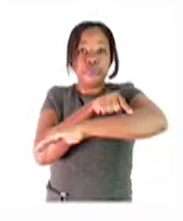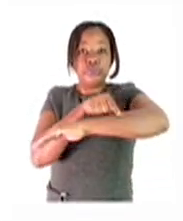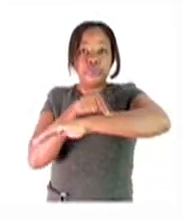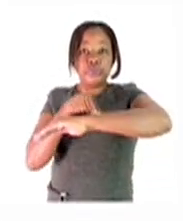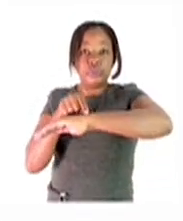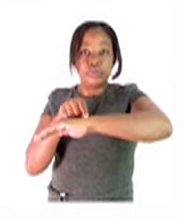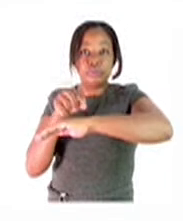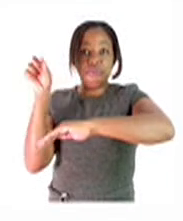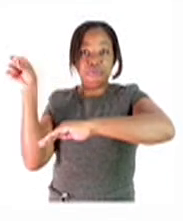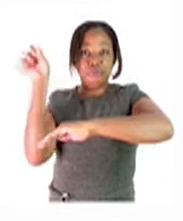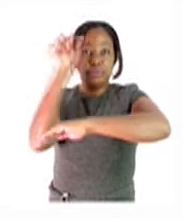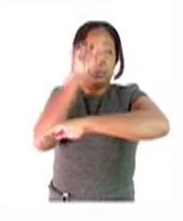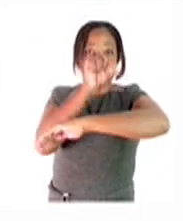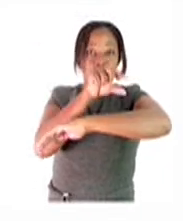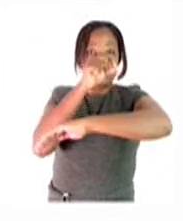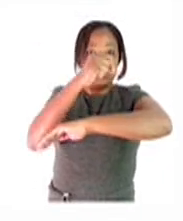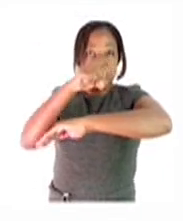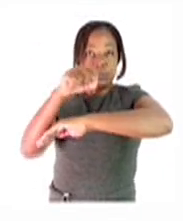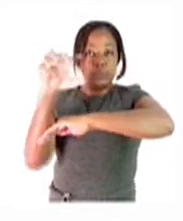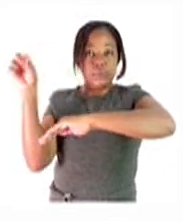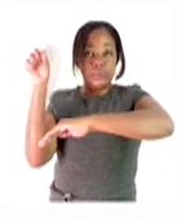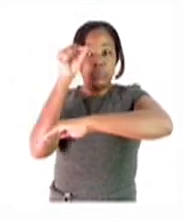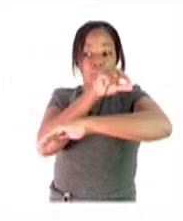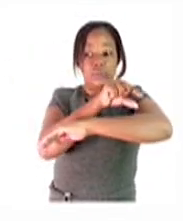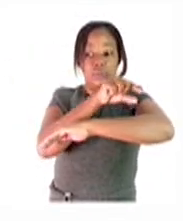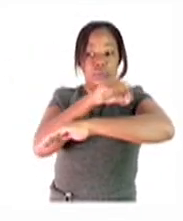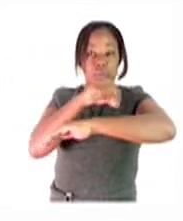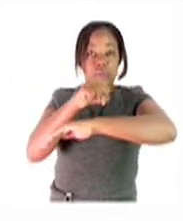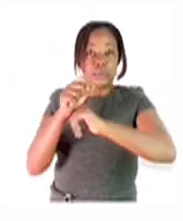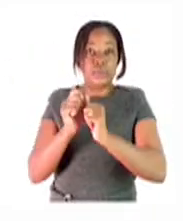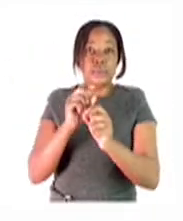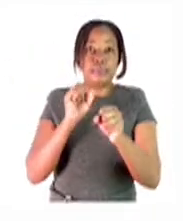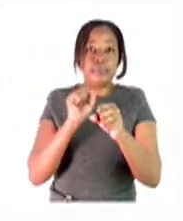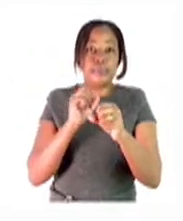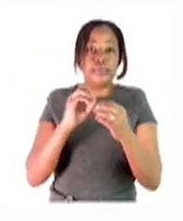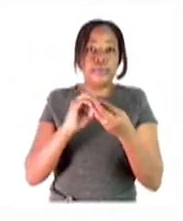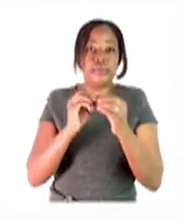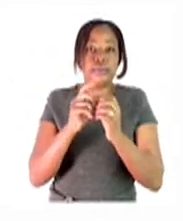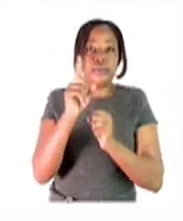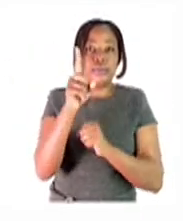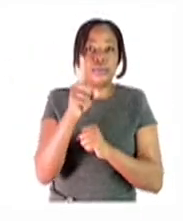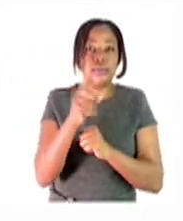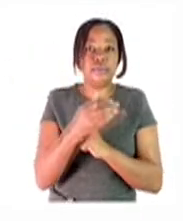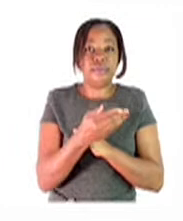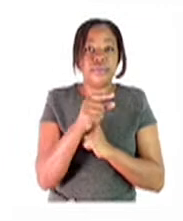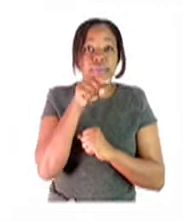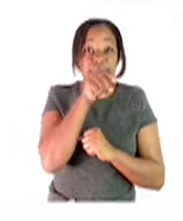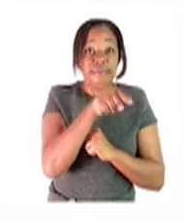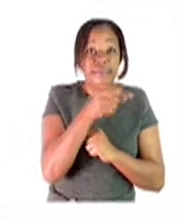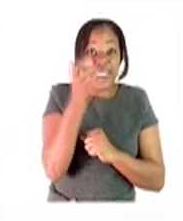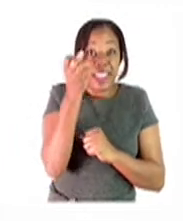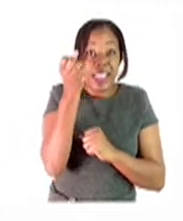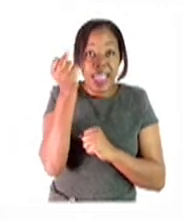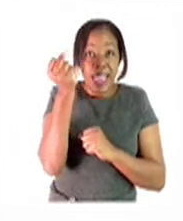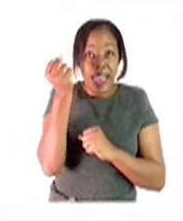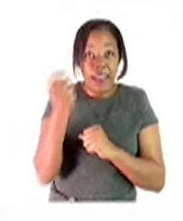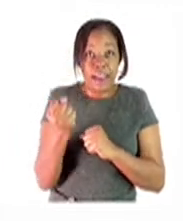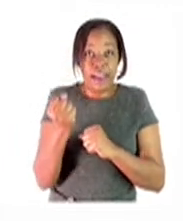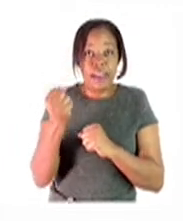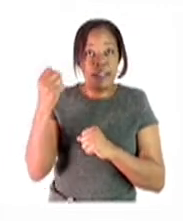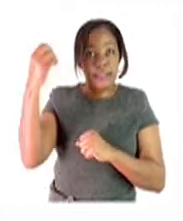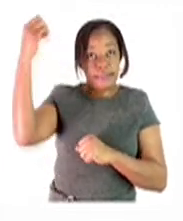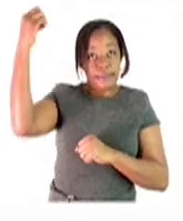statement. Number 1, there are a light on. There are